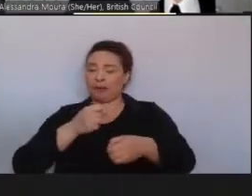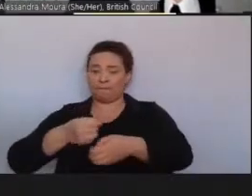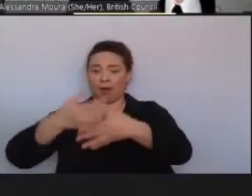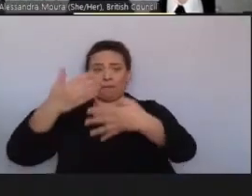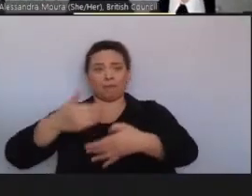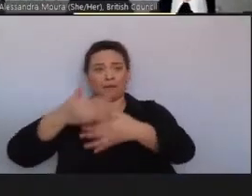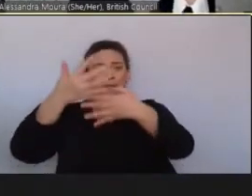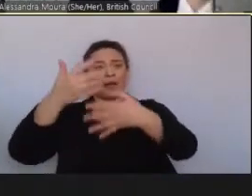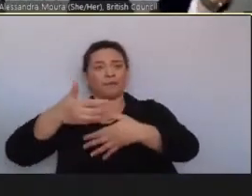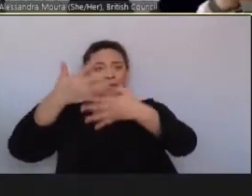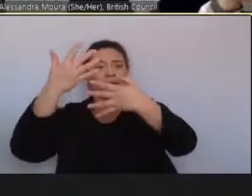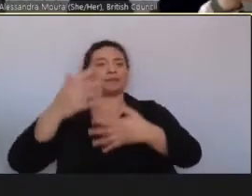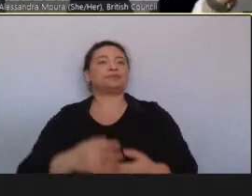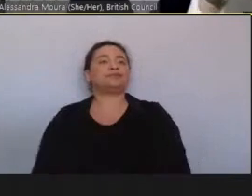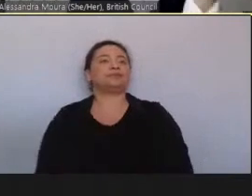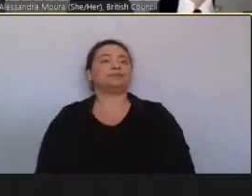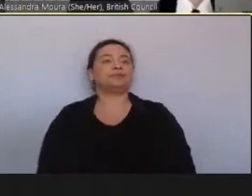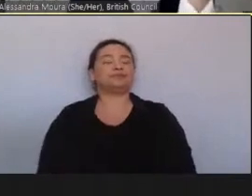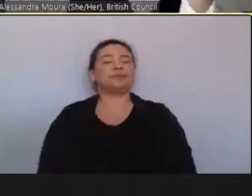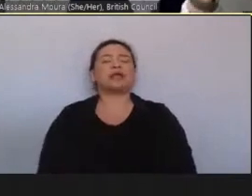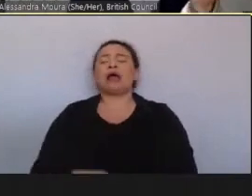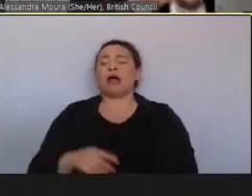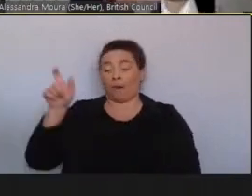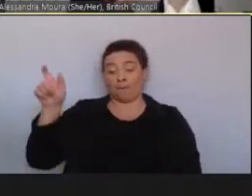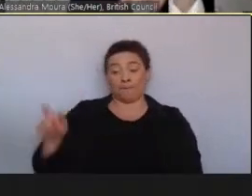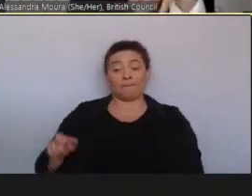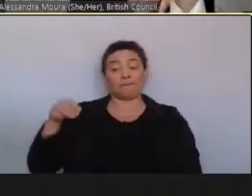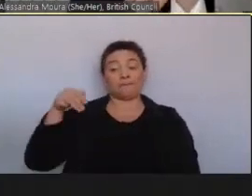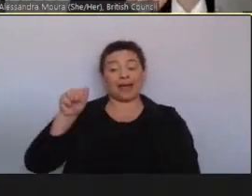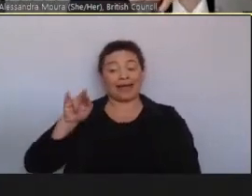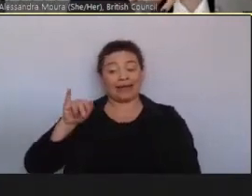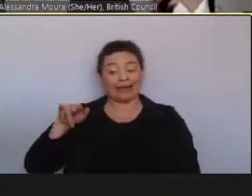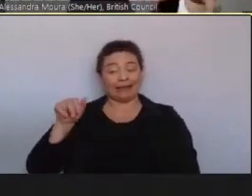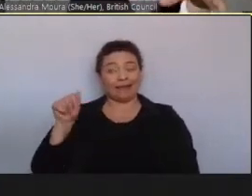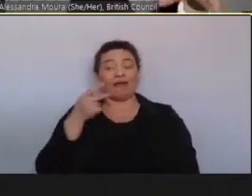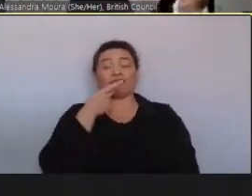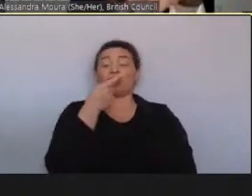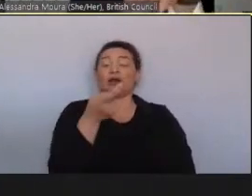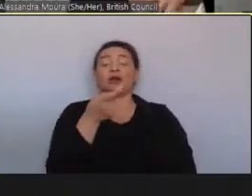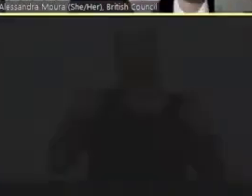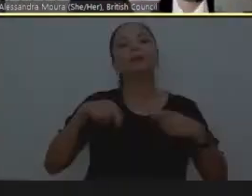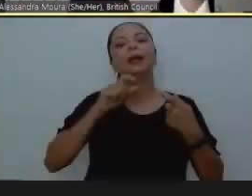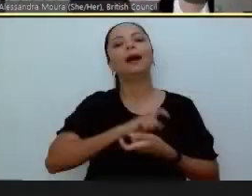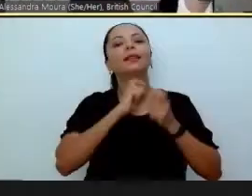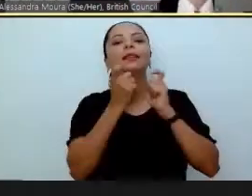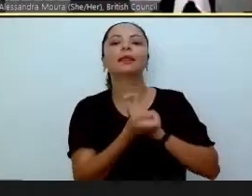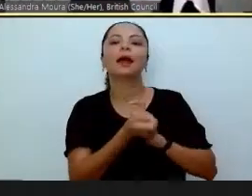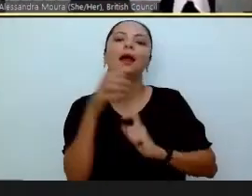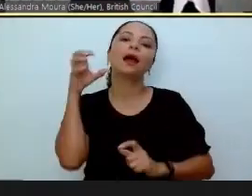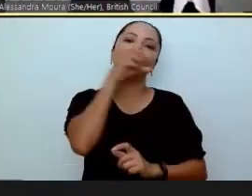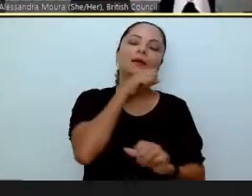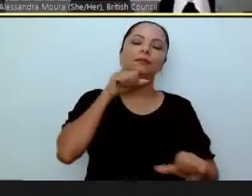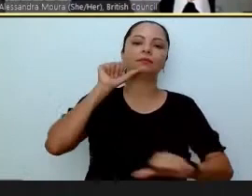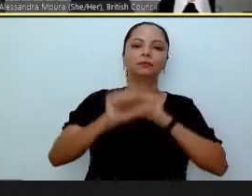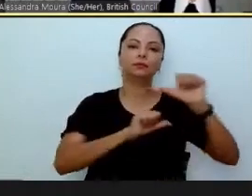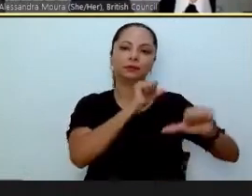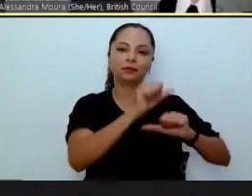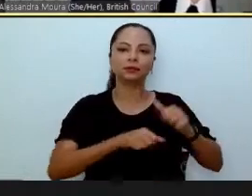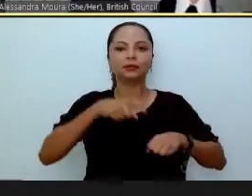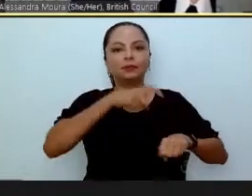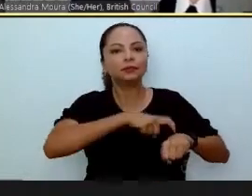Marina mentions we have to adapt to fast changes that happen all the time, like technology, for